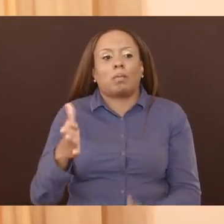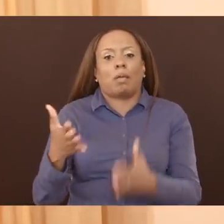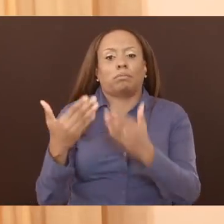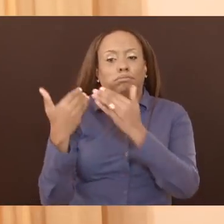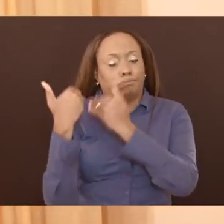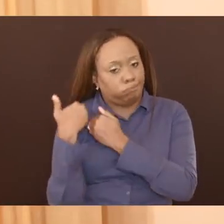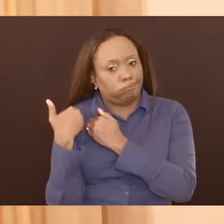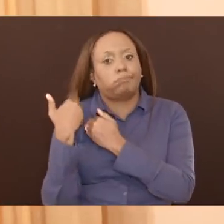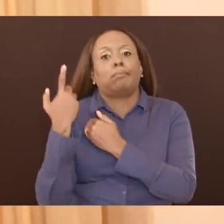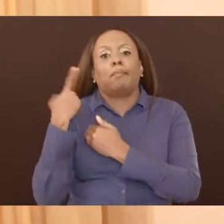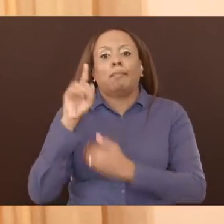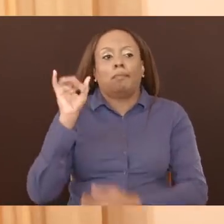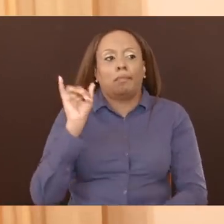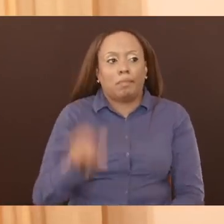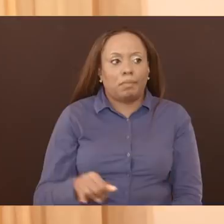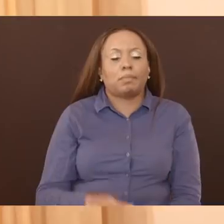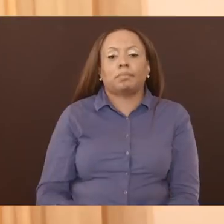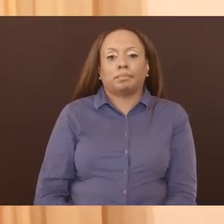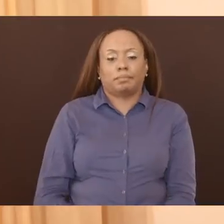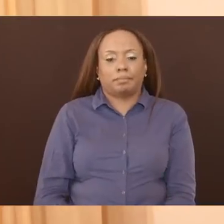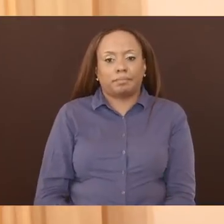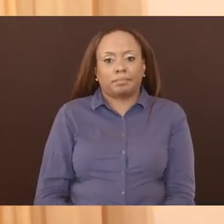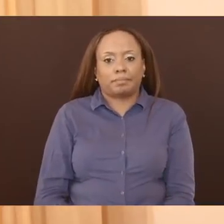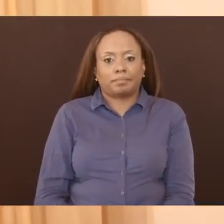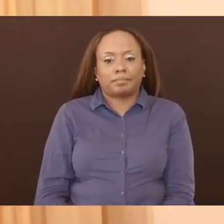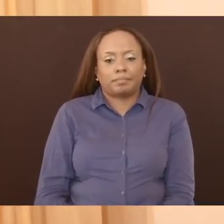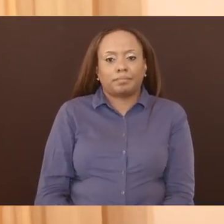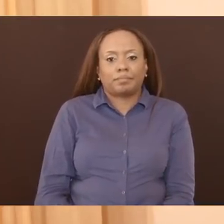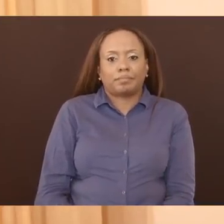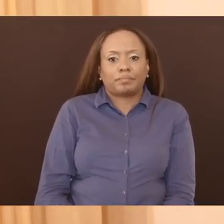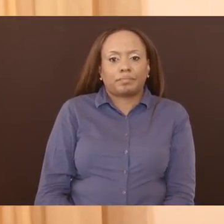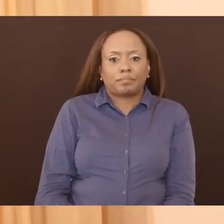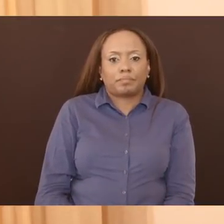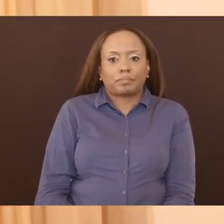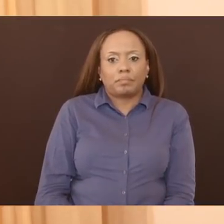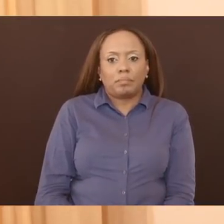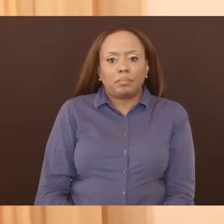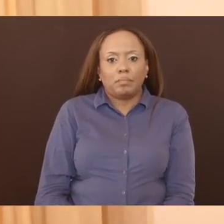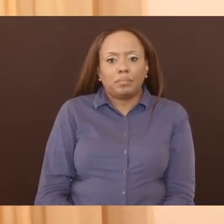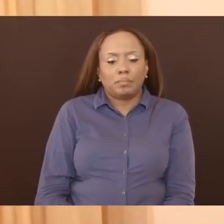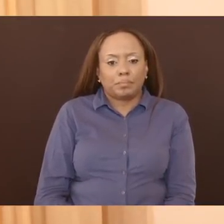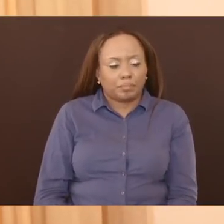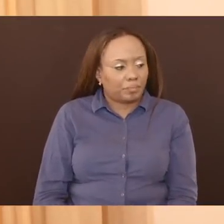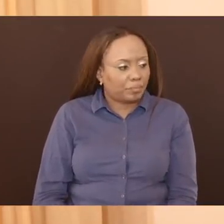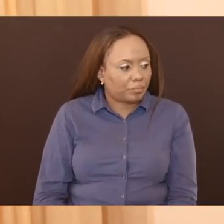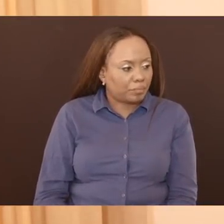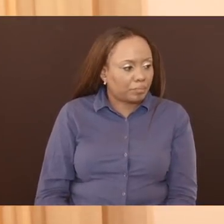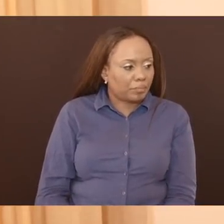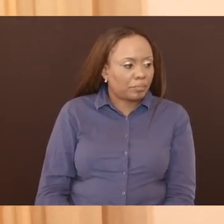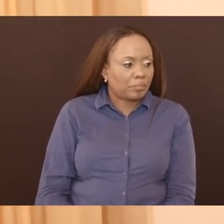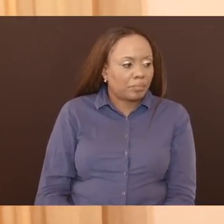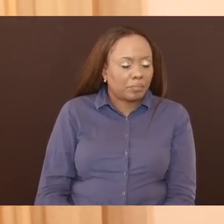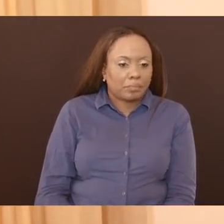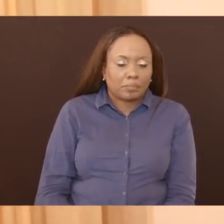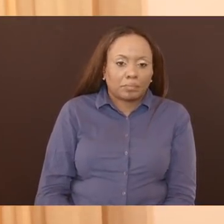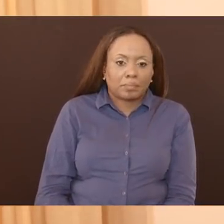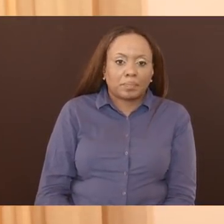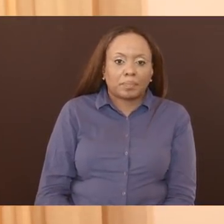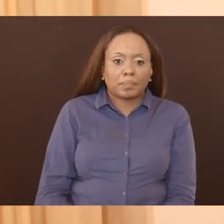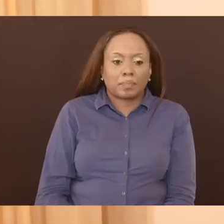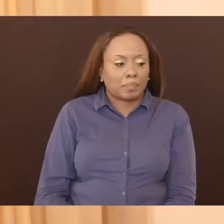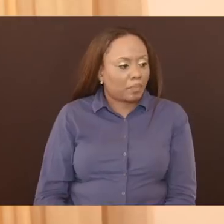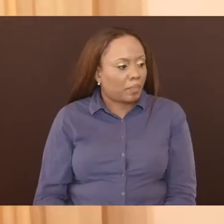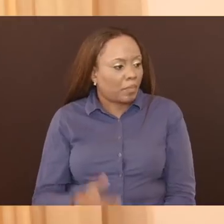for all Barbadians with respect to vaccines. I also want to remind us that as we do these